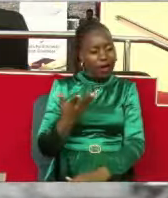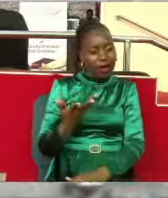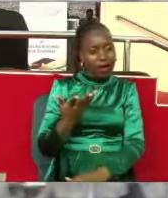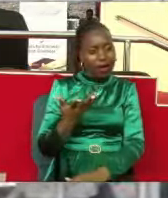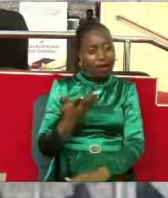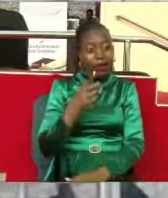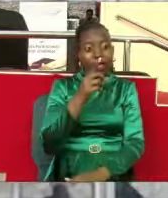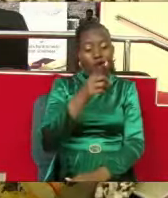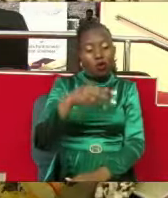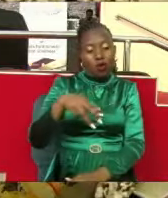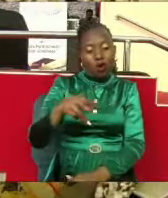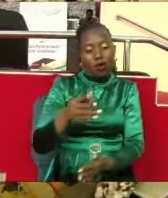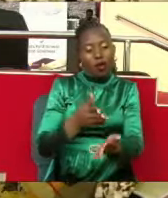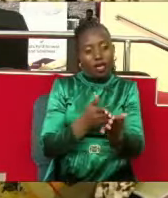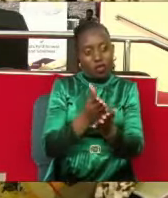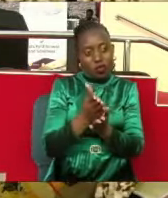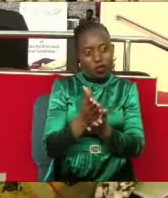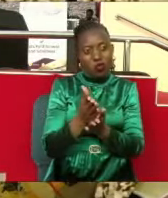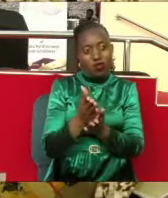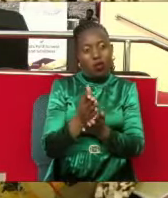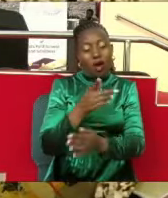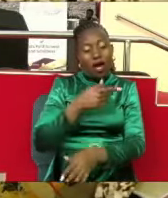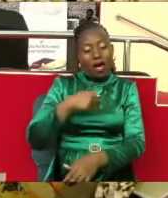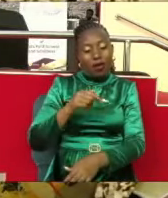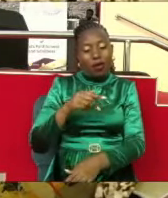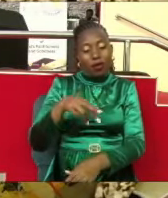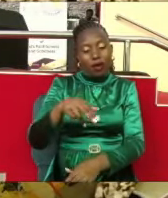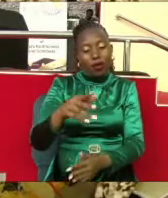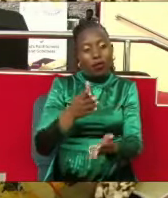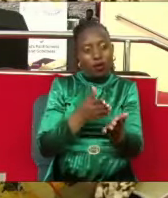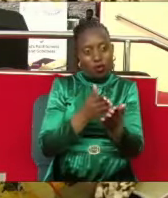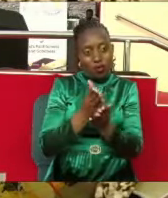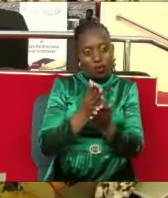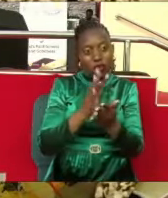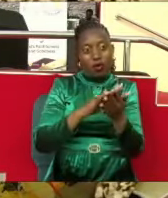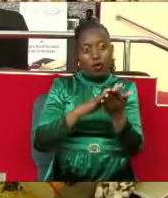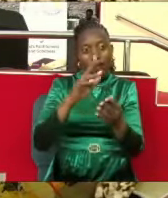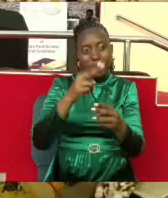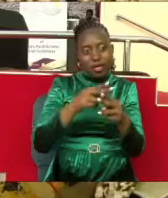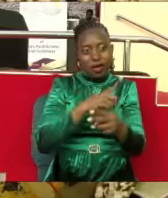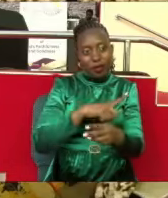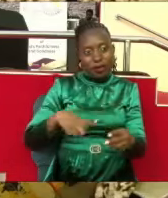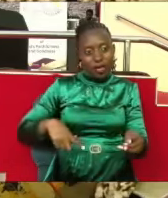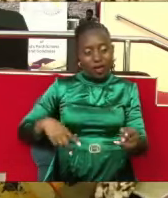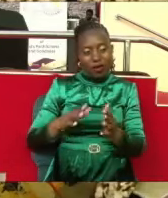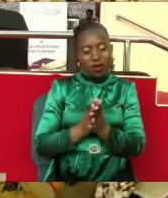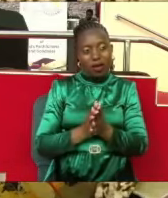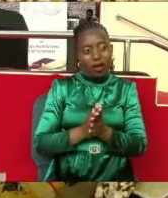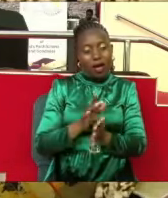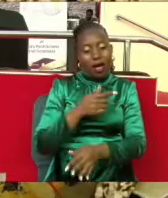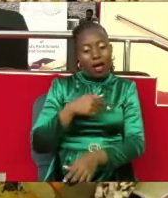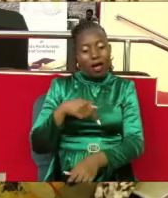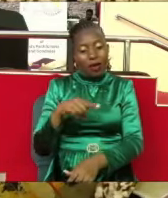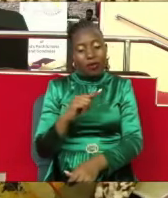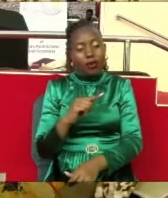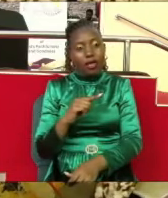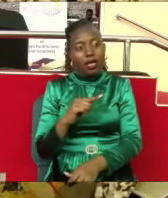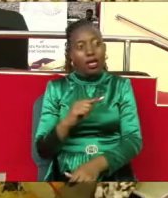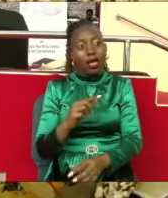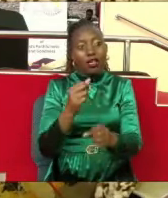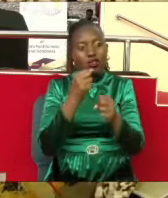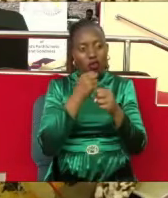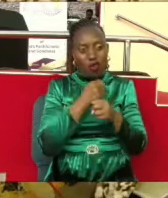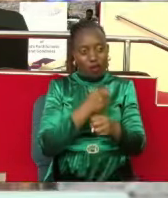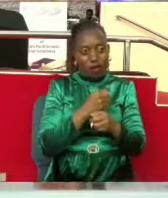walking through. Unapitia ndani. And we will walk through. Na tutapitia ndani. Praise the name of the Lord. Amen. And we are so